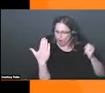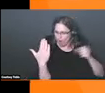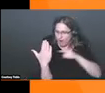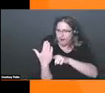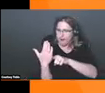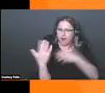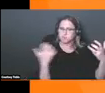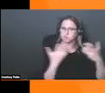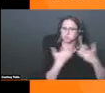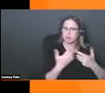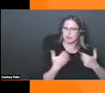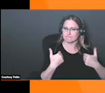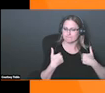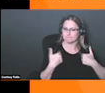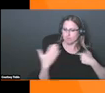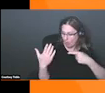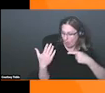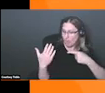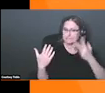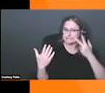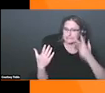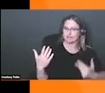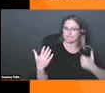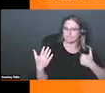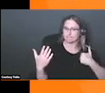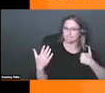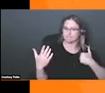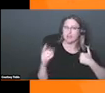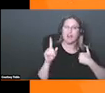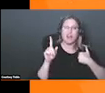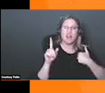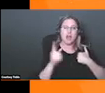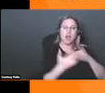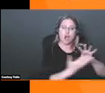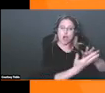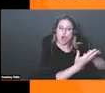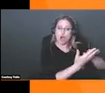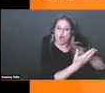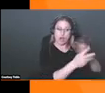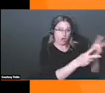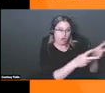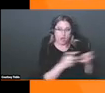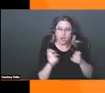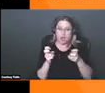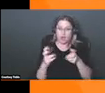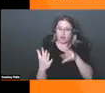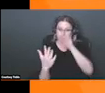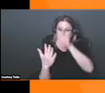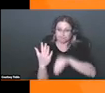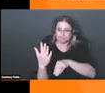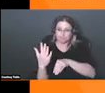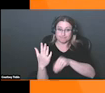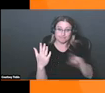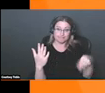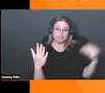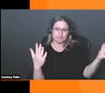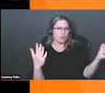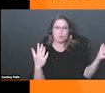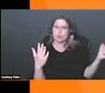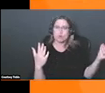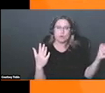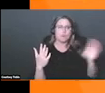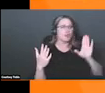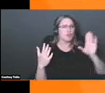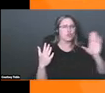important. As I said about, you know, not mimicking, but associating with what their